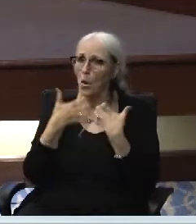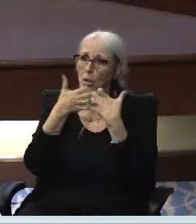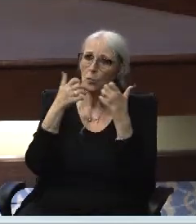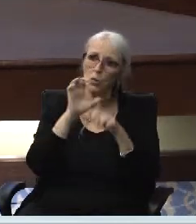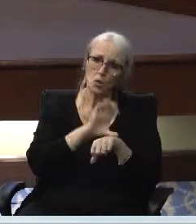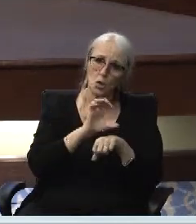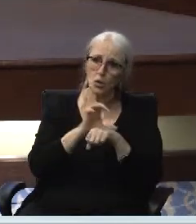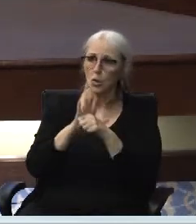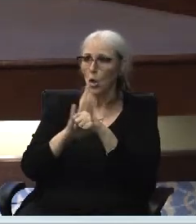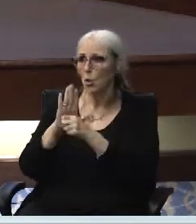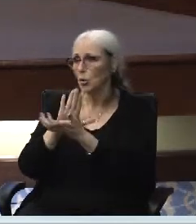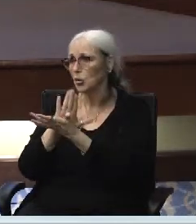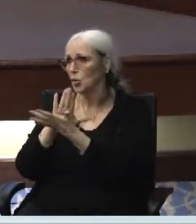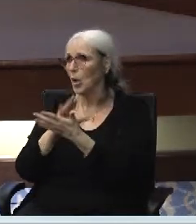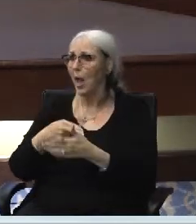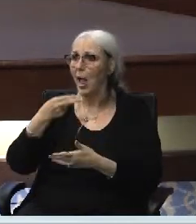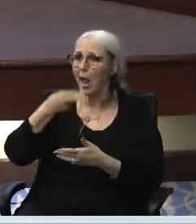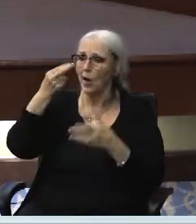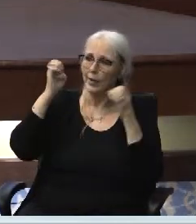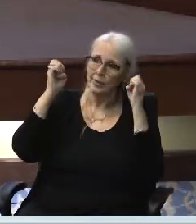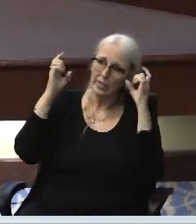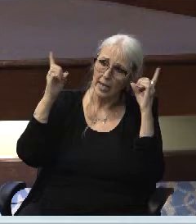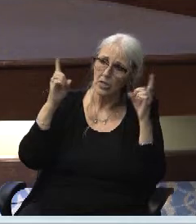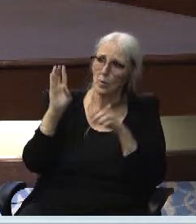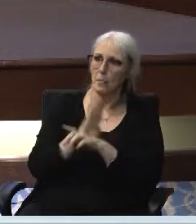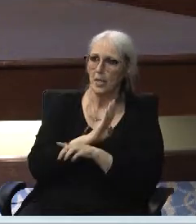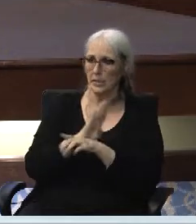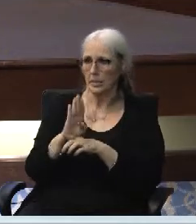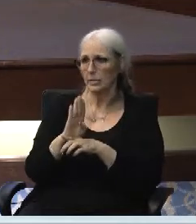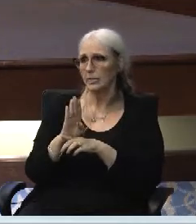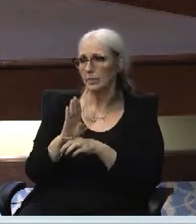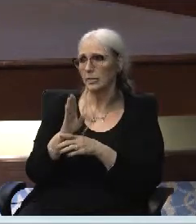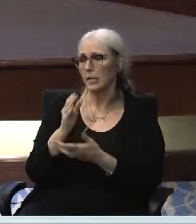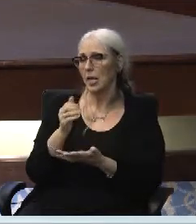churches, local school districts, higher education, and businesses.